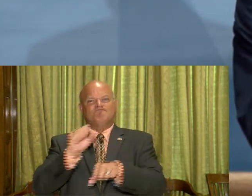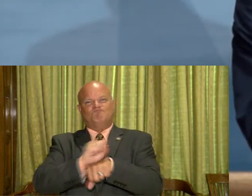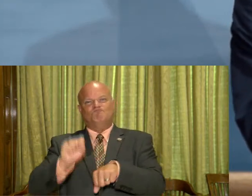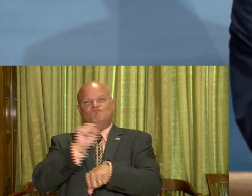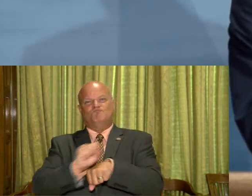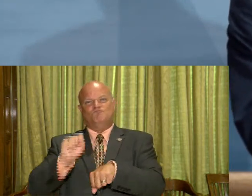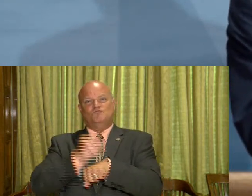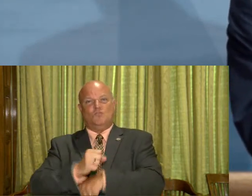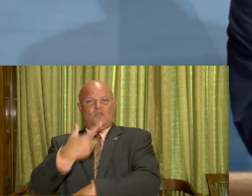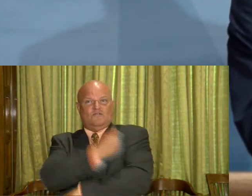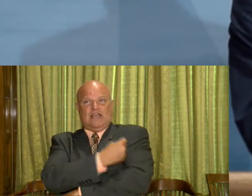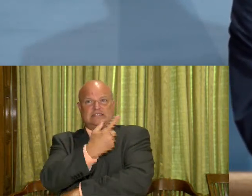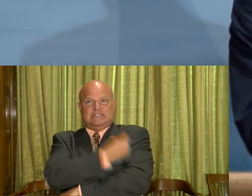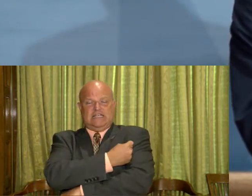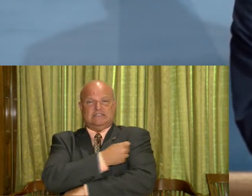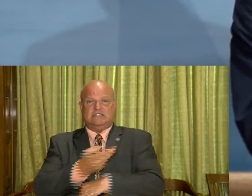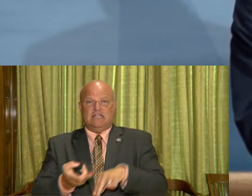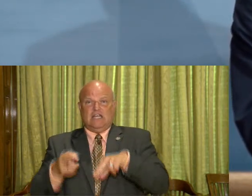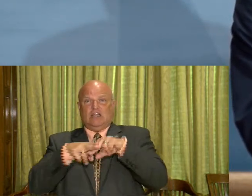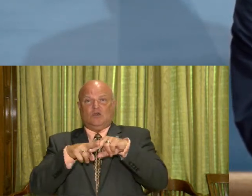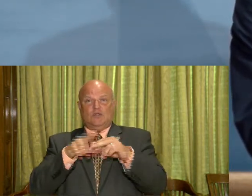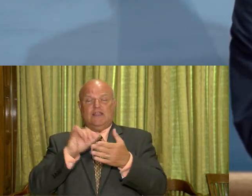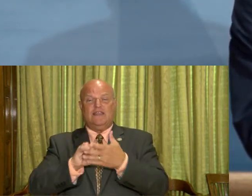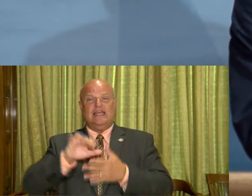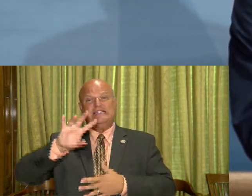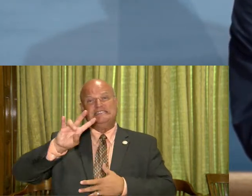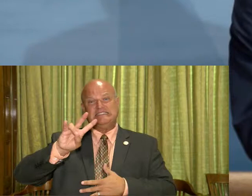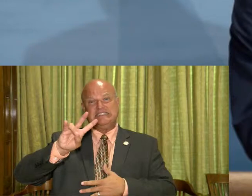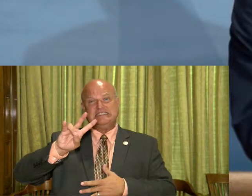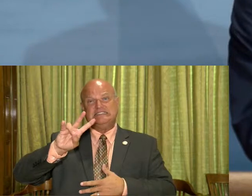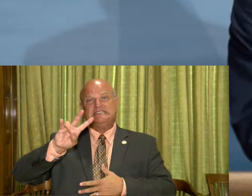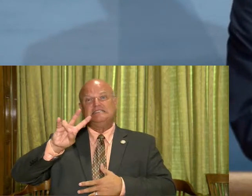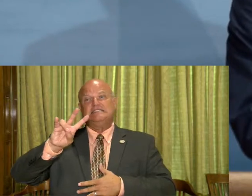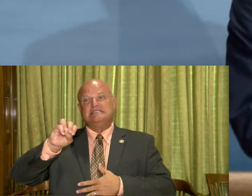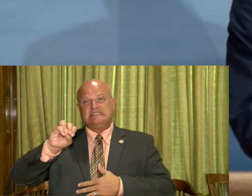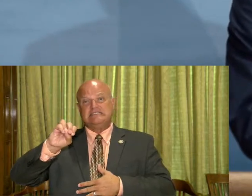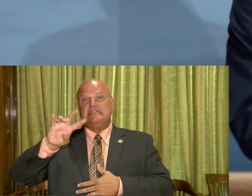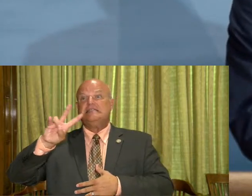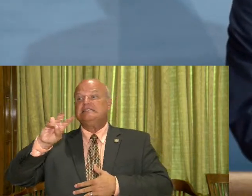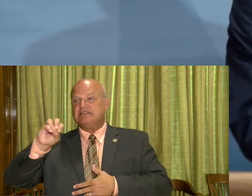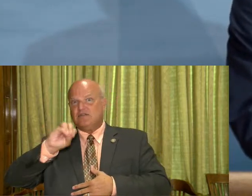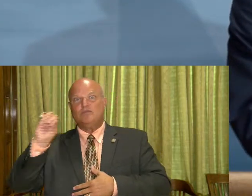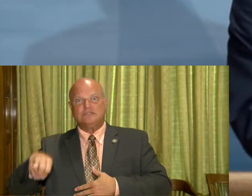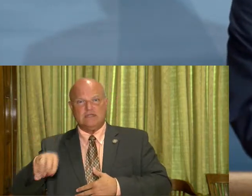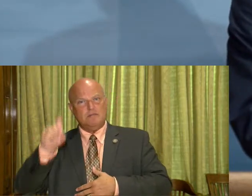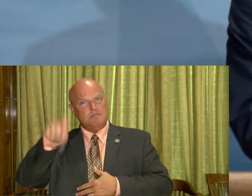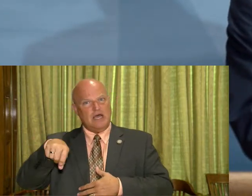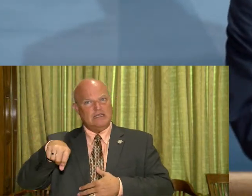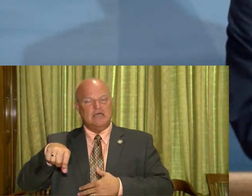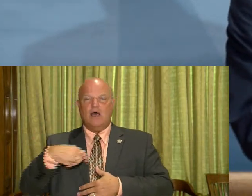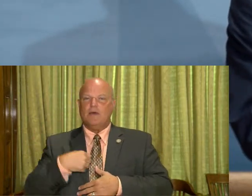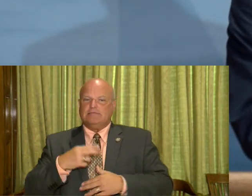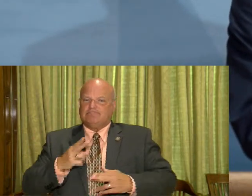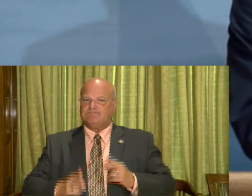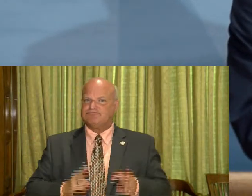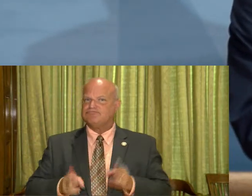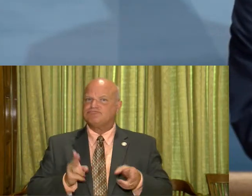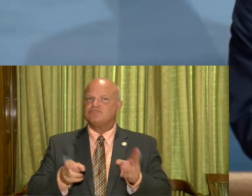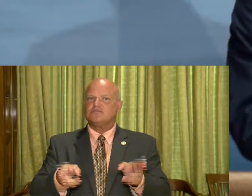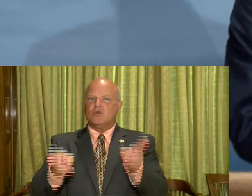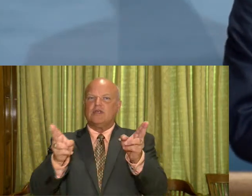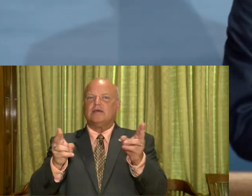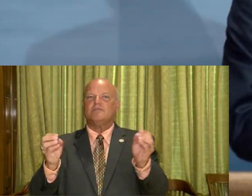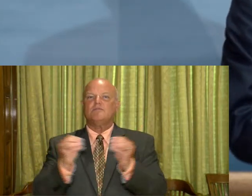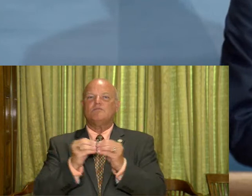on the vaccination to increase that to 60, 70%. It's going to take some time, but we've got to accelerate it between now and the beginning of